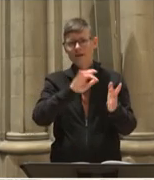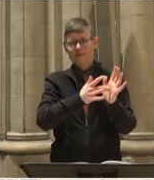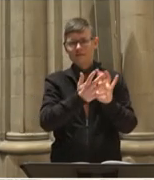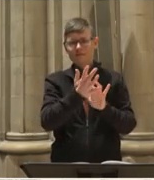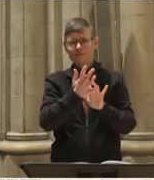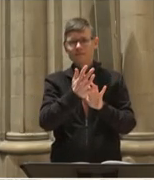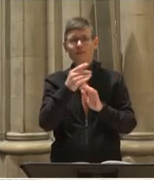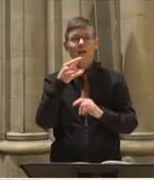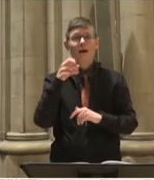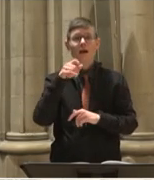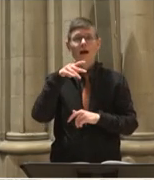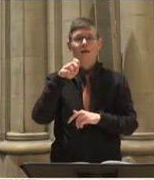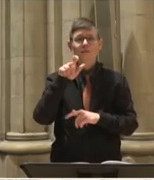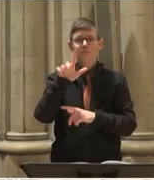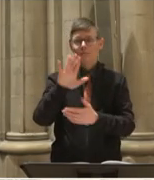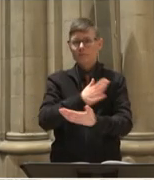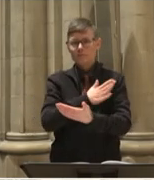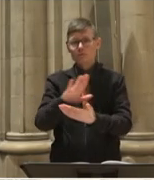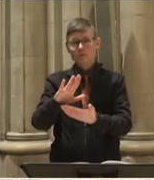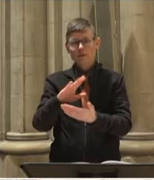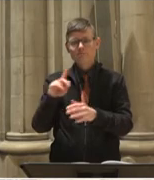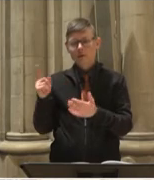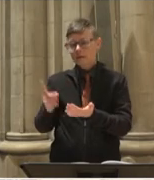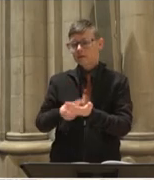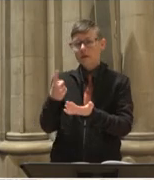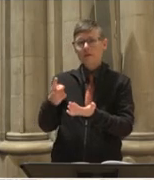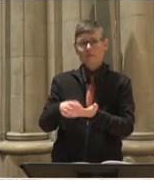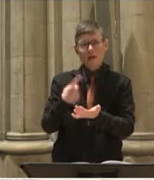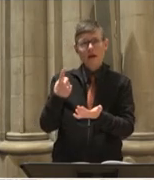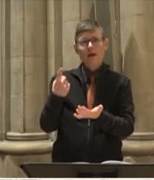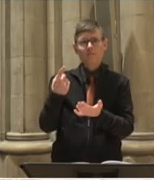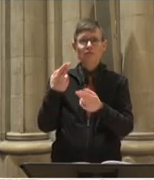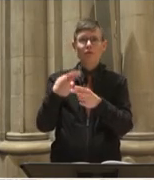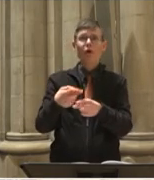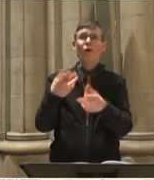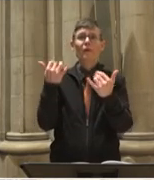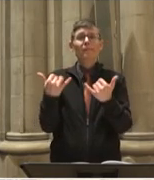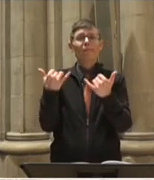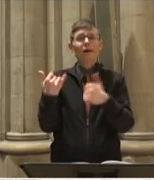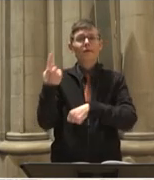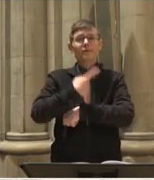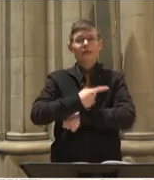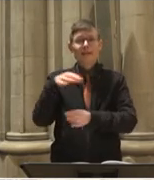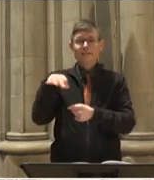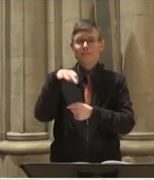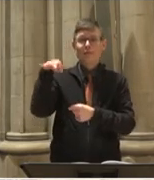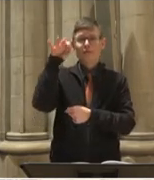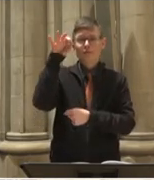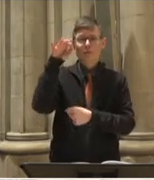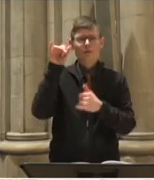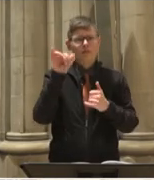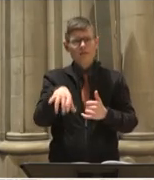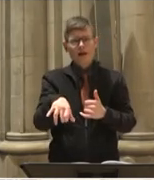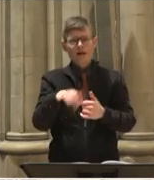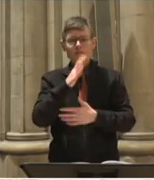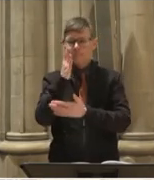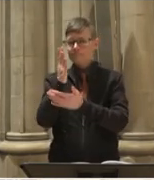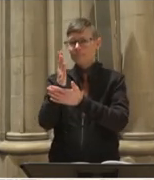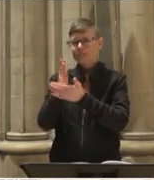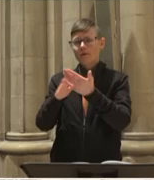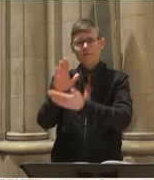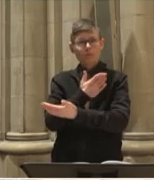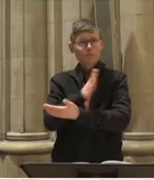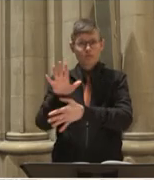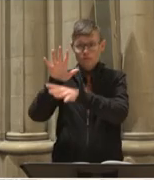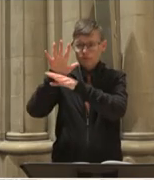Gospel music, which has sometimes been called modern-day spirituals, is a part of a musical